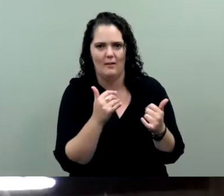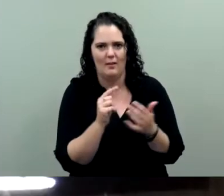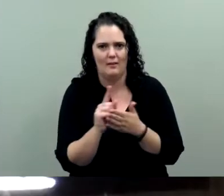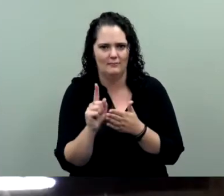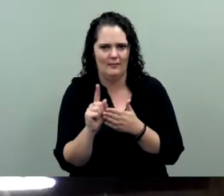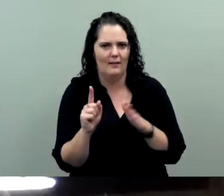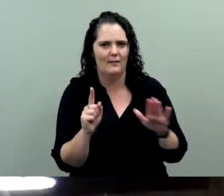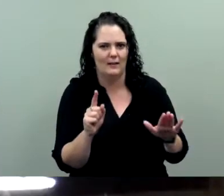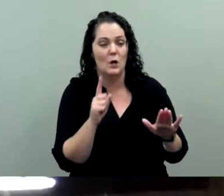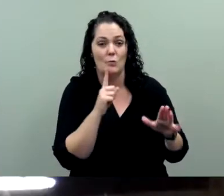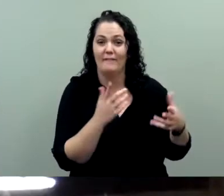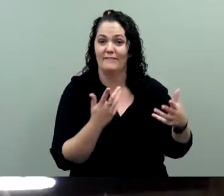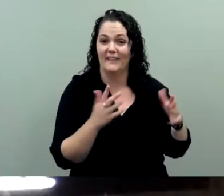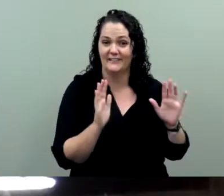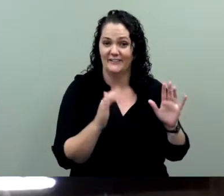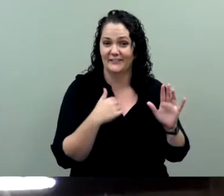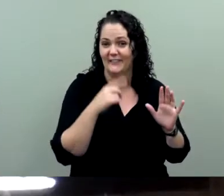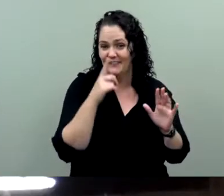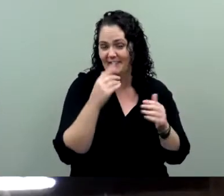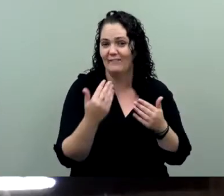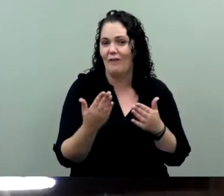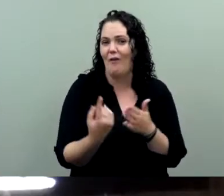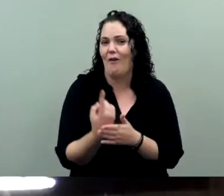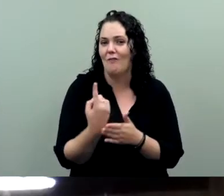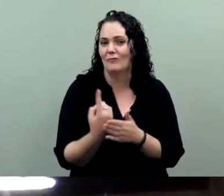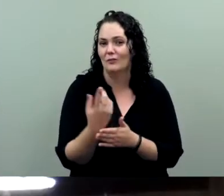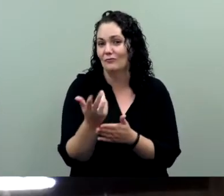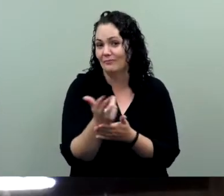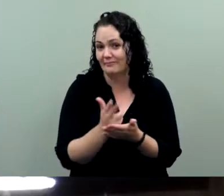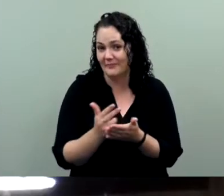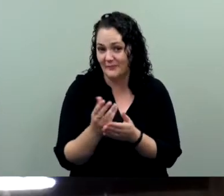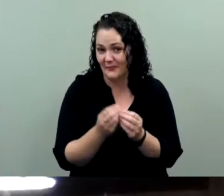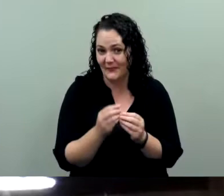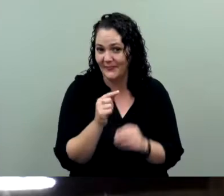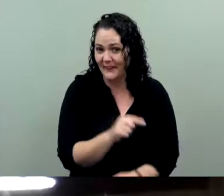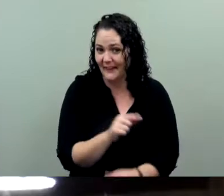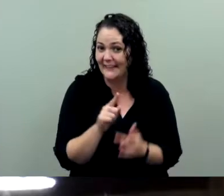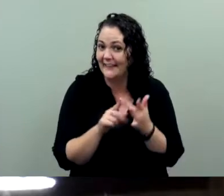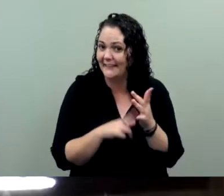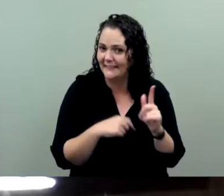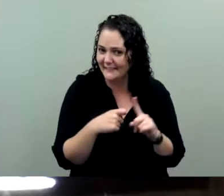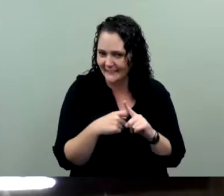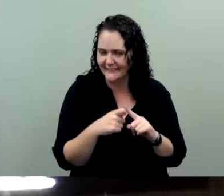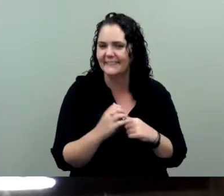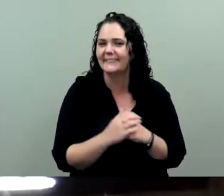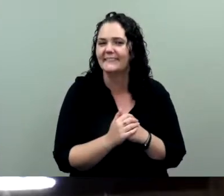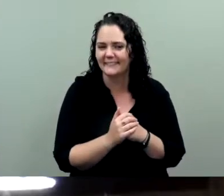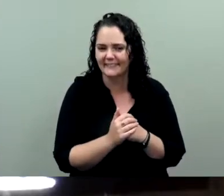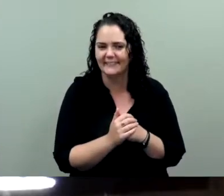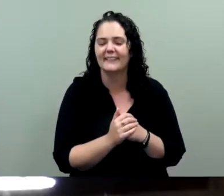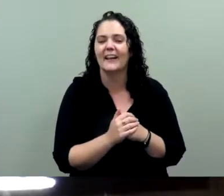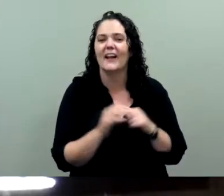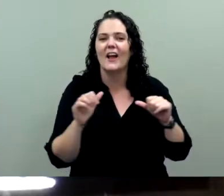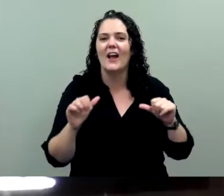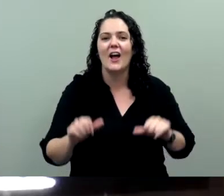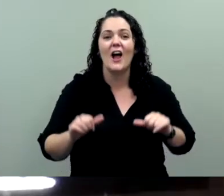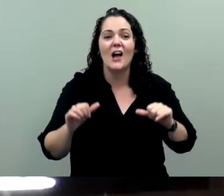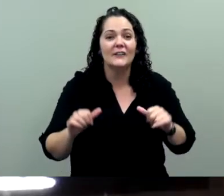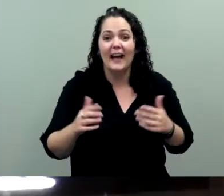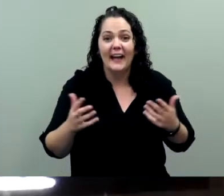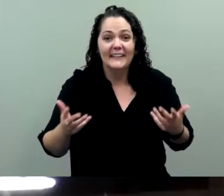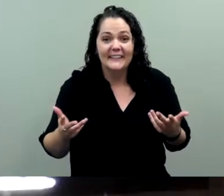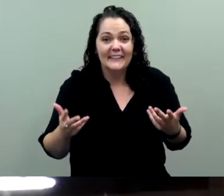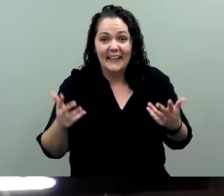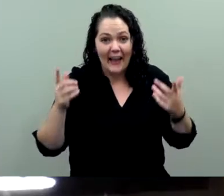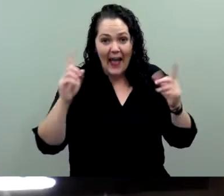of this workshop, and we'll have a chance to draw with it. While that's simmering, you can, let's switch